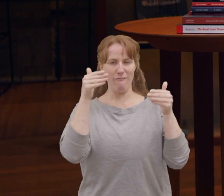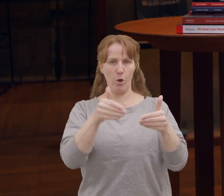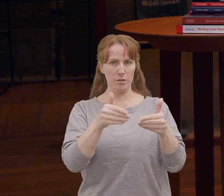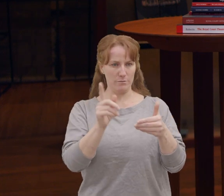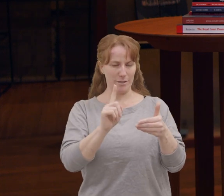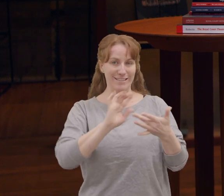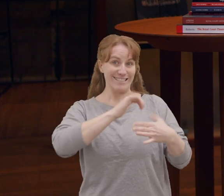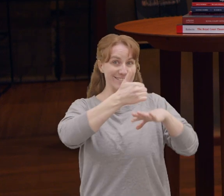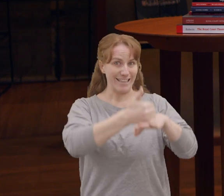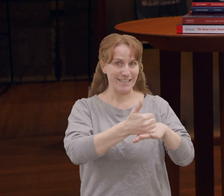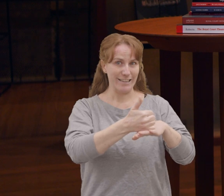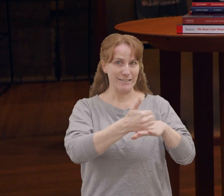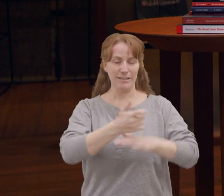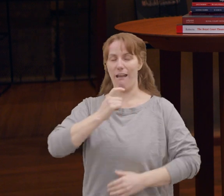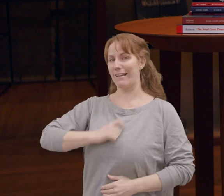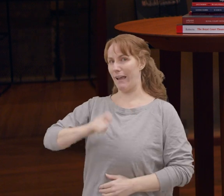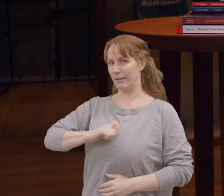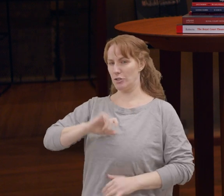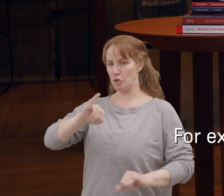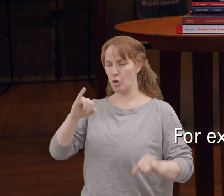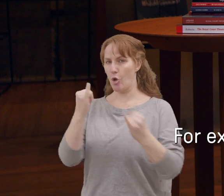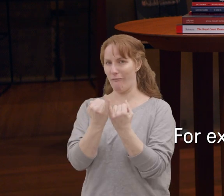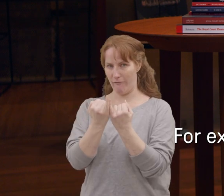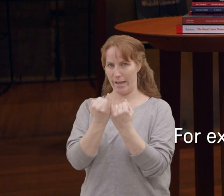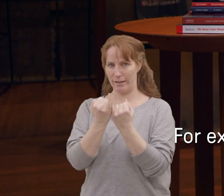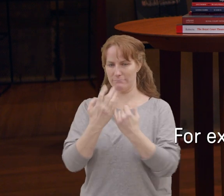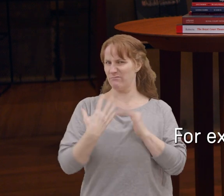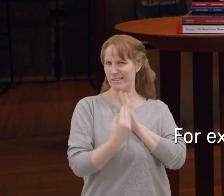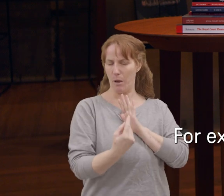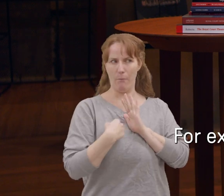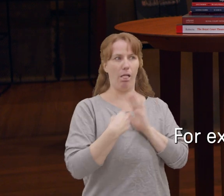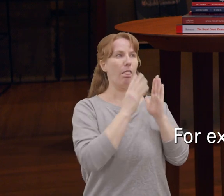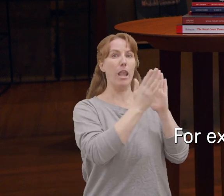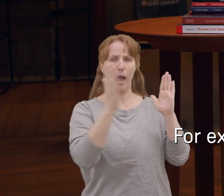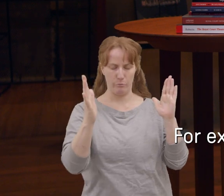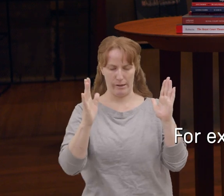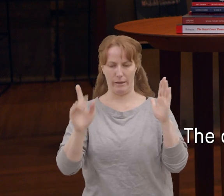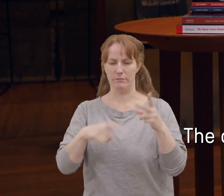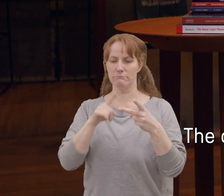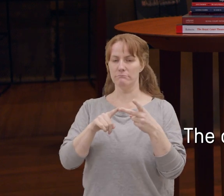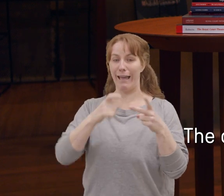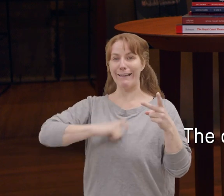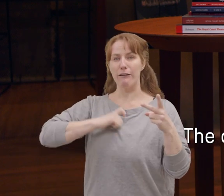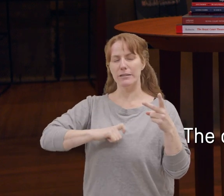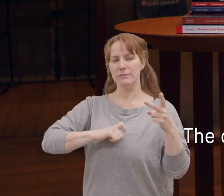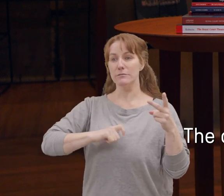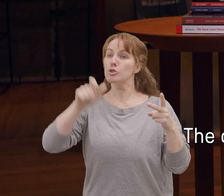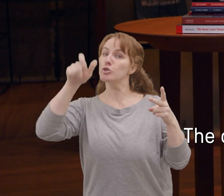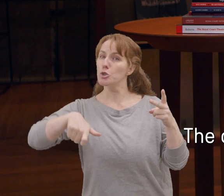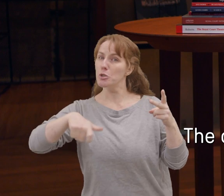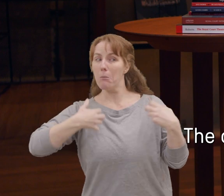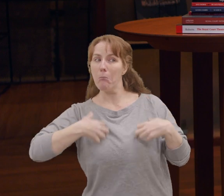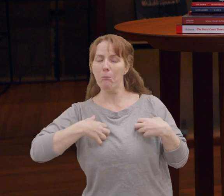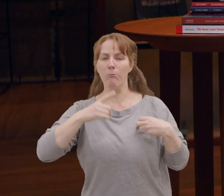is the setting, characters, and conflict. For example, my setting will be in a library. The characters will be a